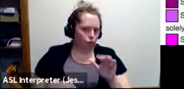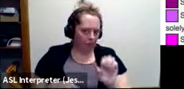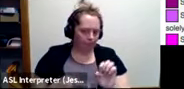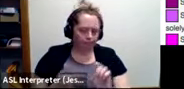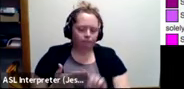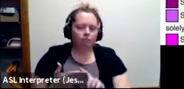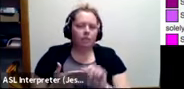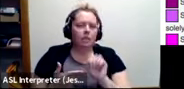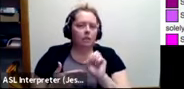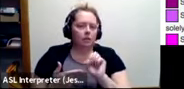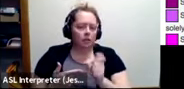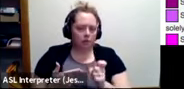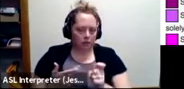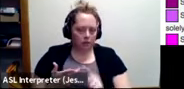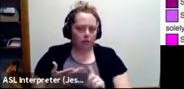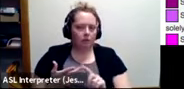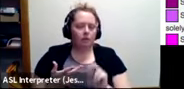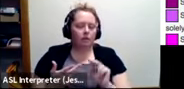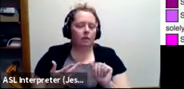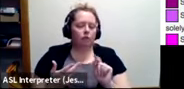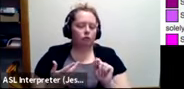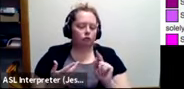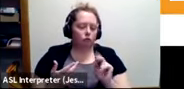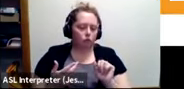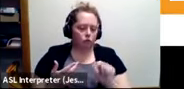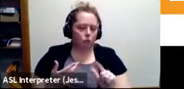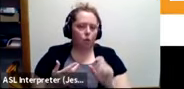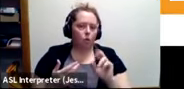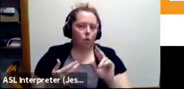or national origin protected classes.